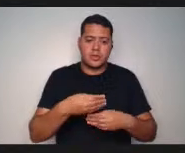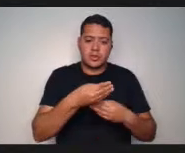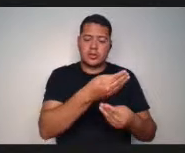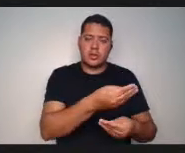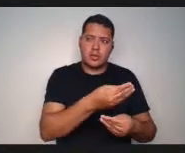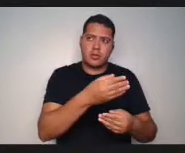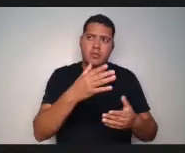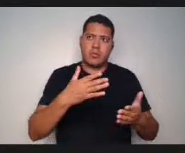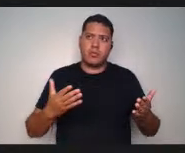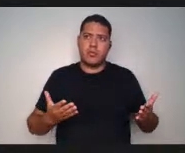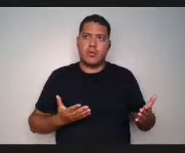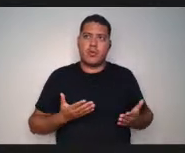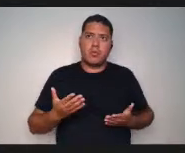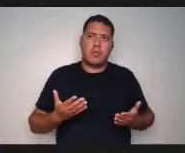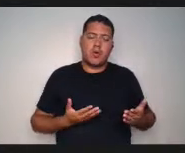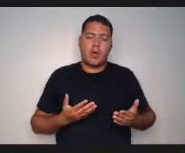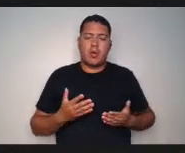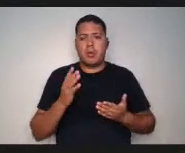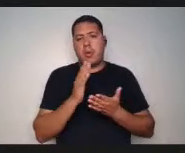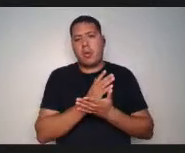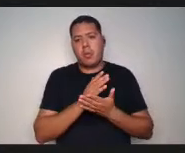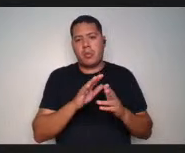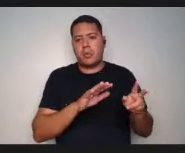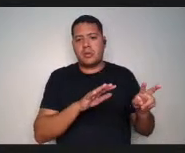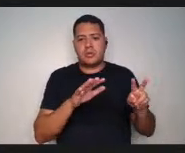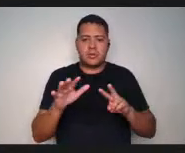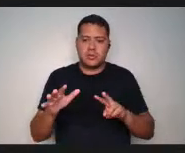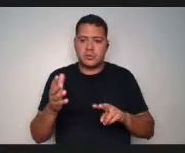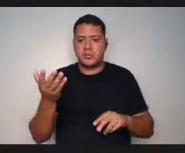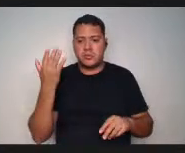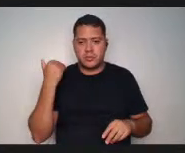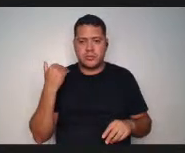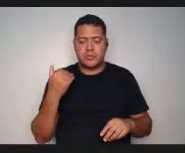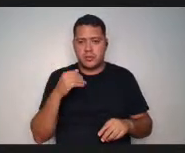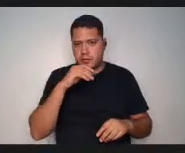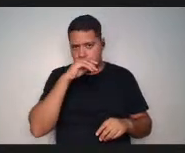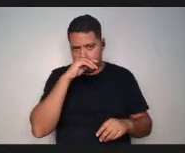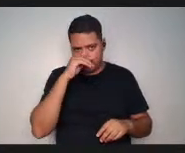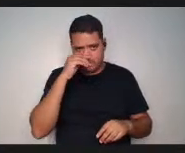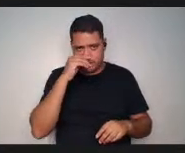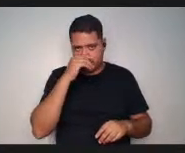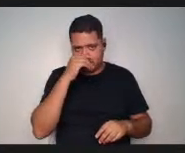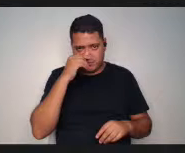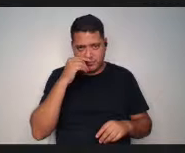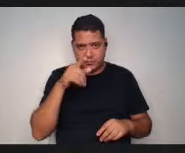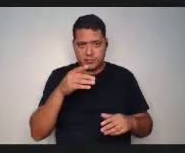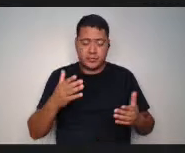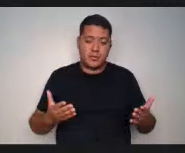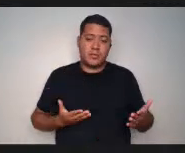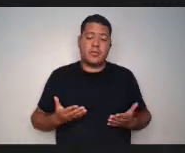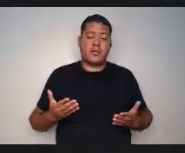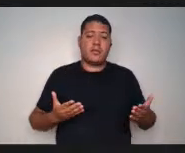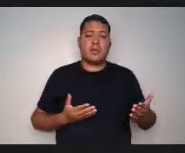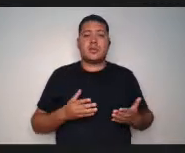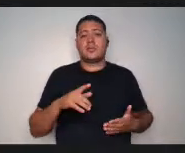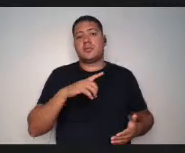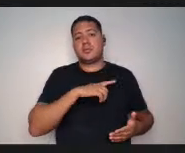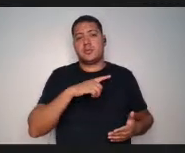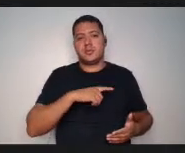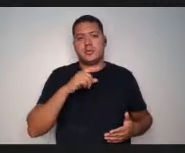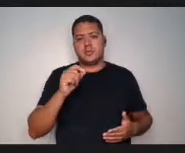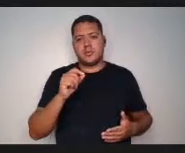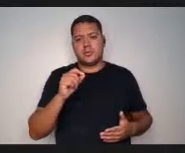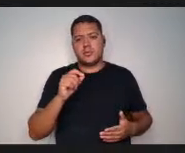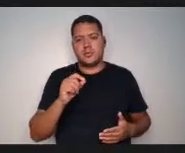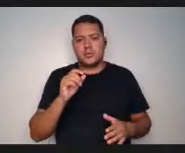The employers were required to establish a regular work week with a minimum of 20 hours of work per week. And as we know with low-wage workers, the